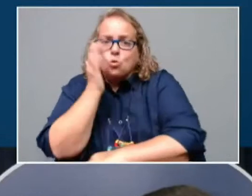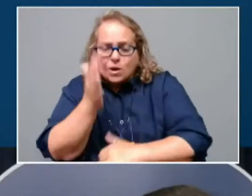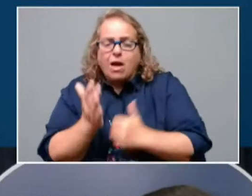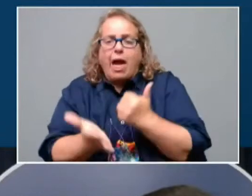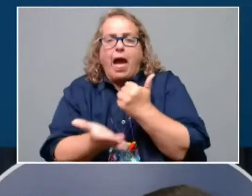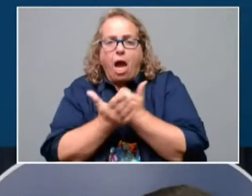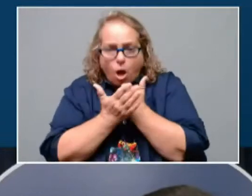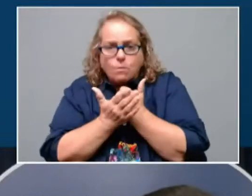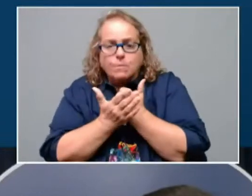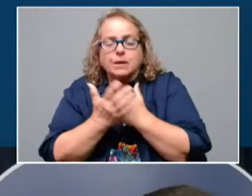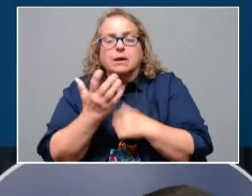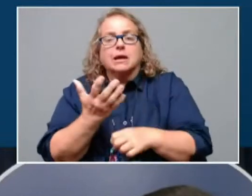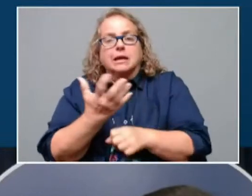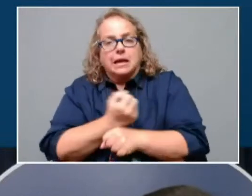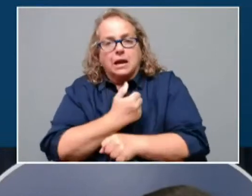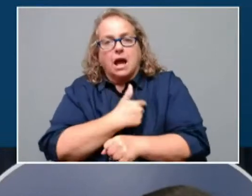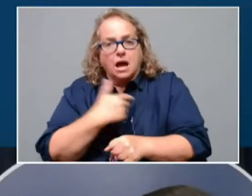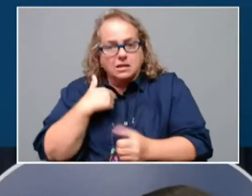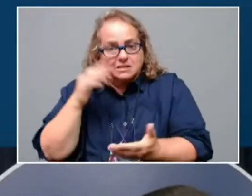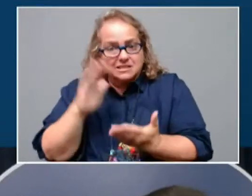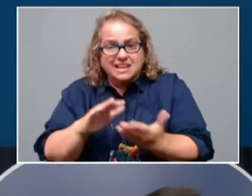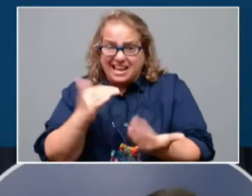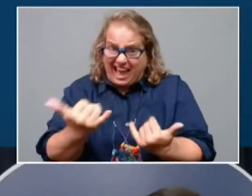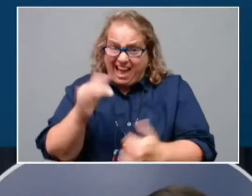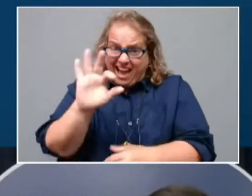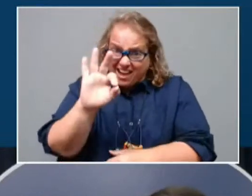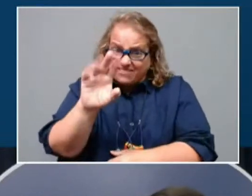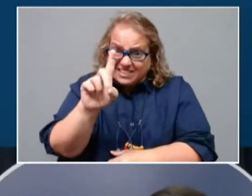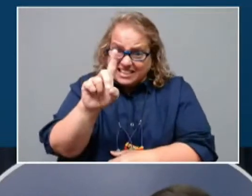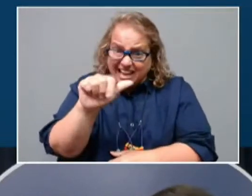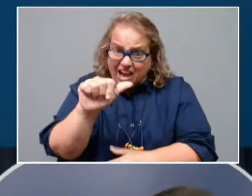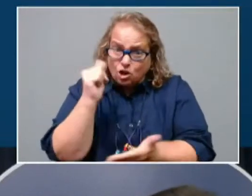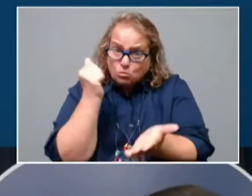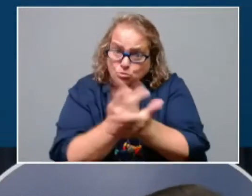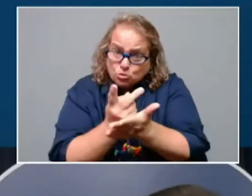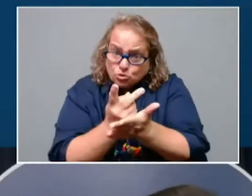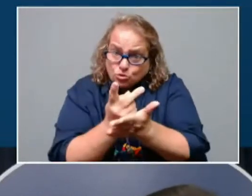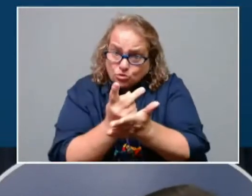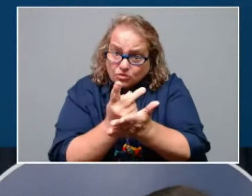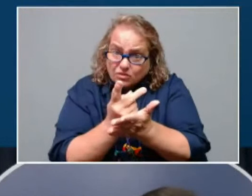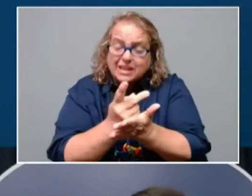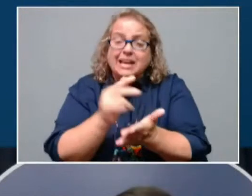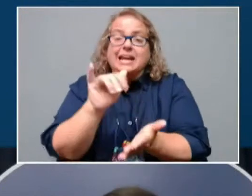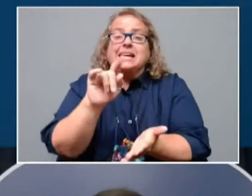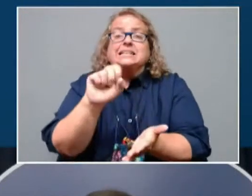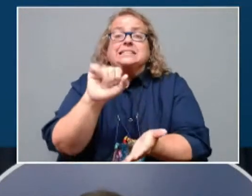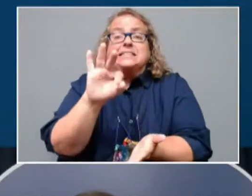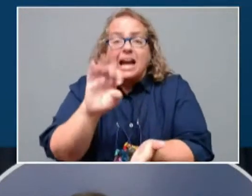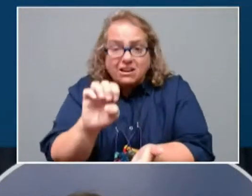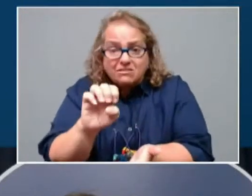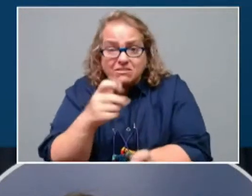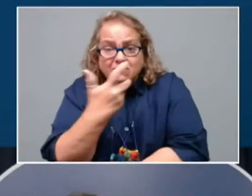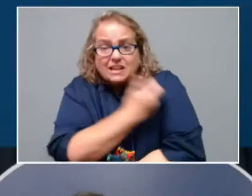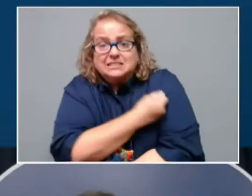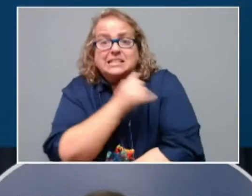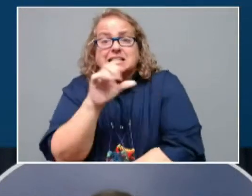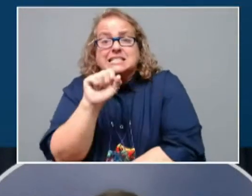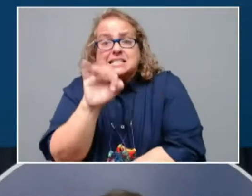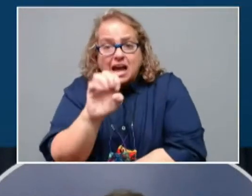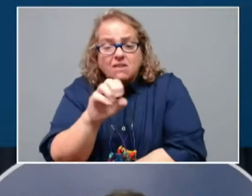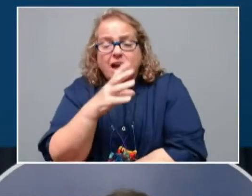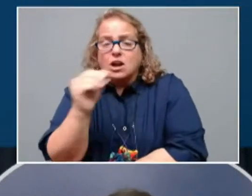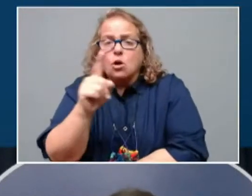It is FDA approved, and it is safe, and 100% of our medical staff